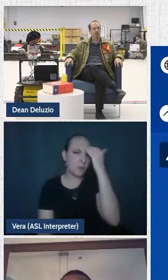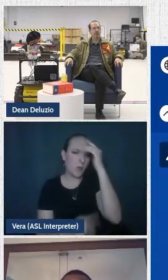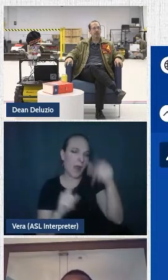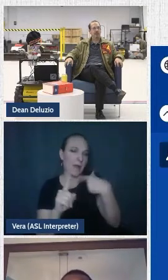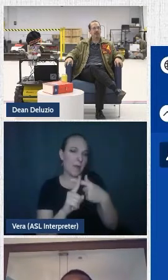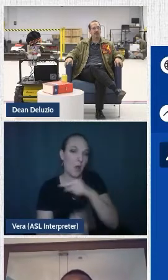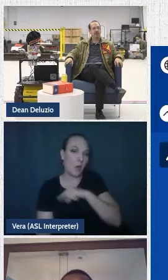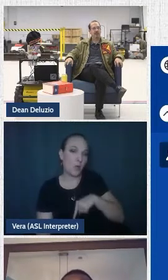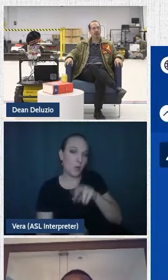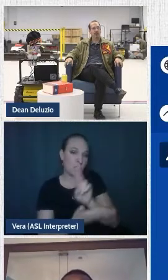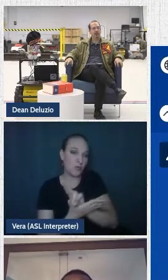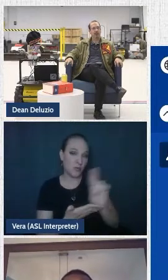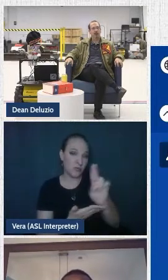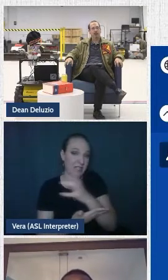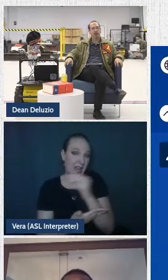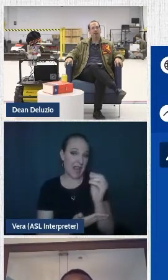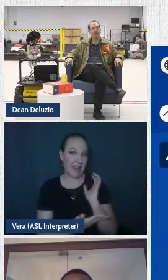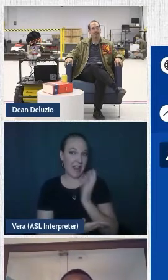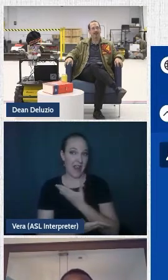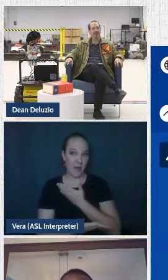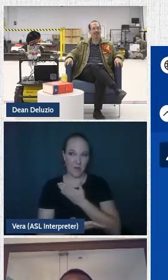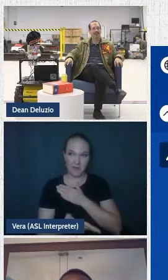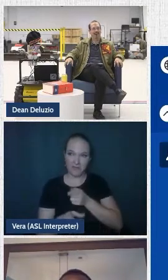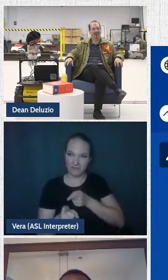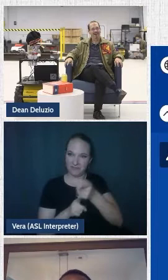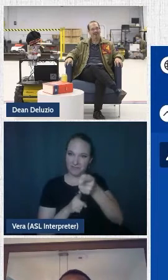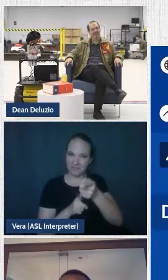Well, somebody's entered me there. There